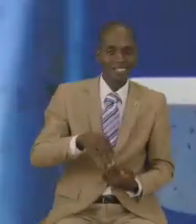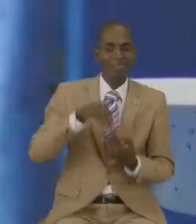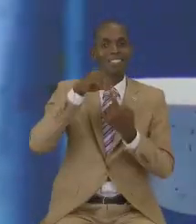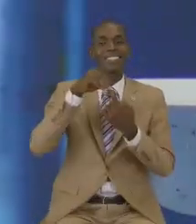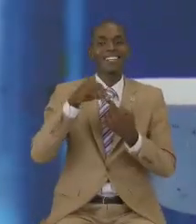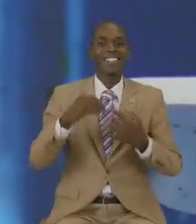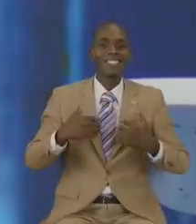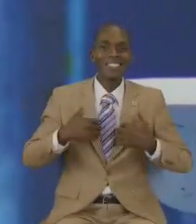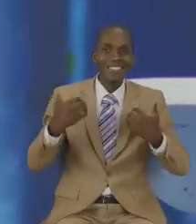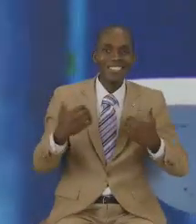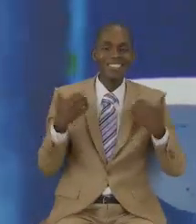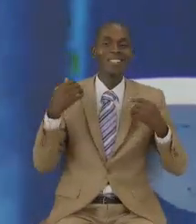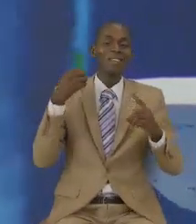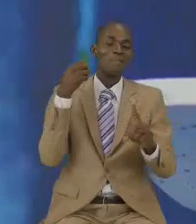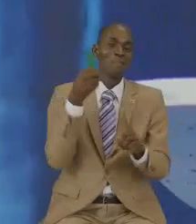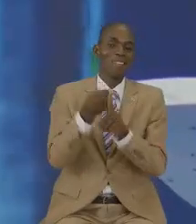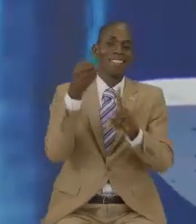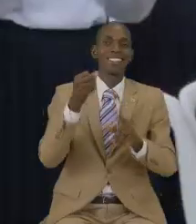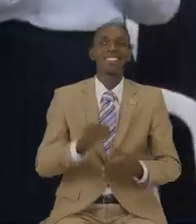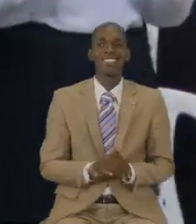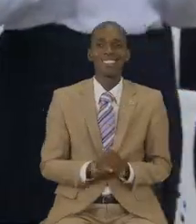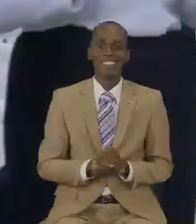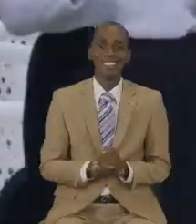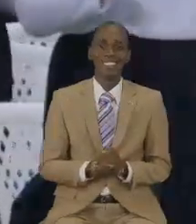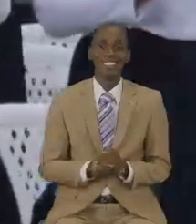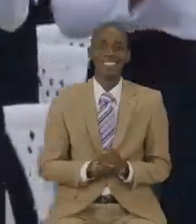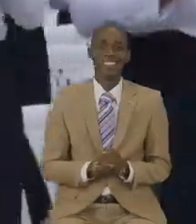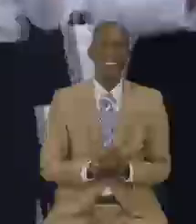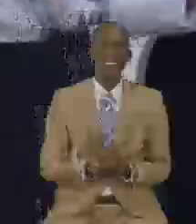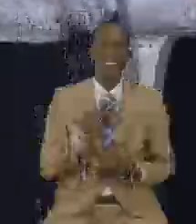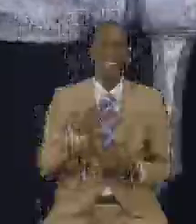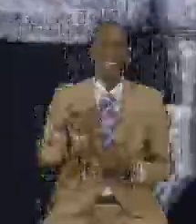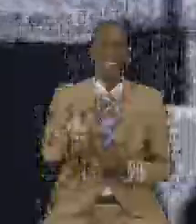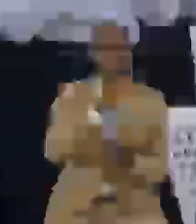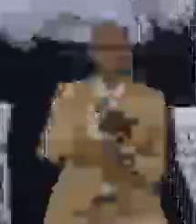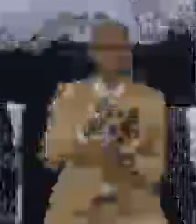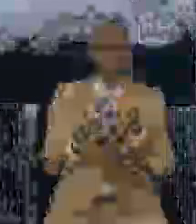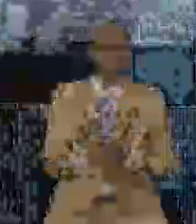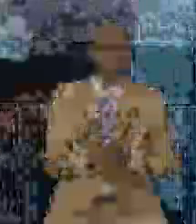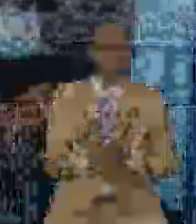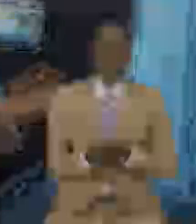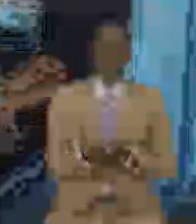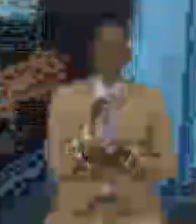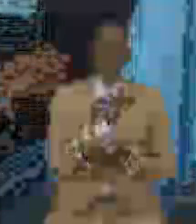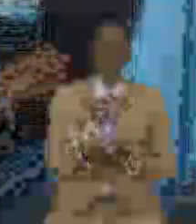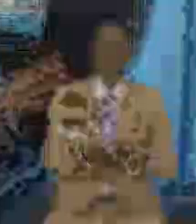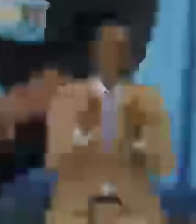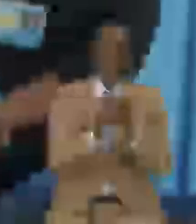youth impact. And you become a